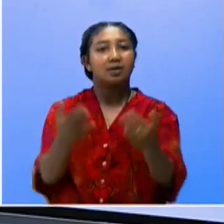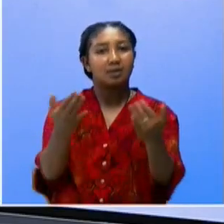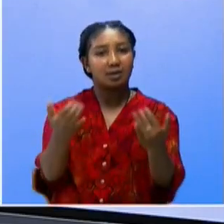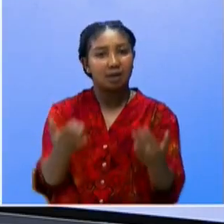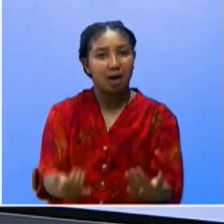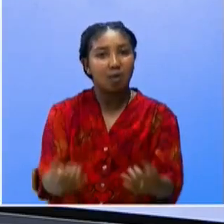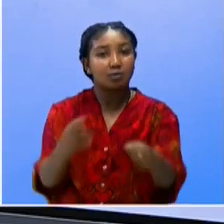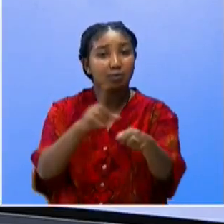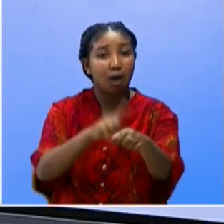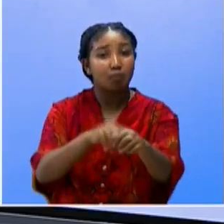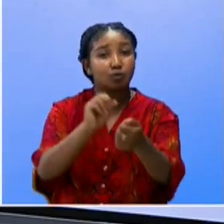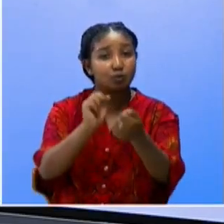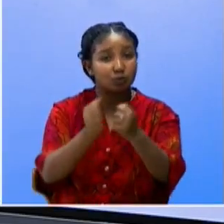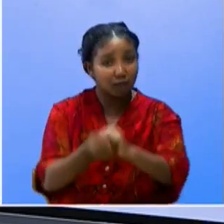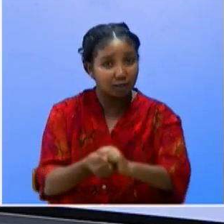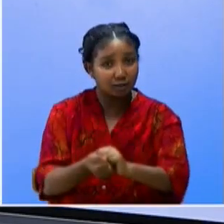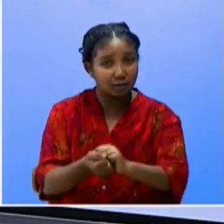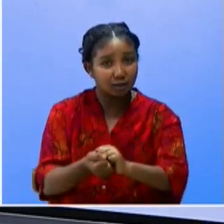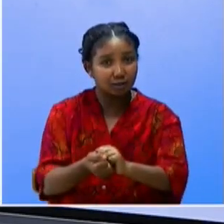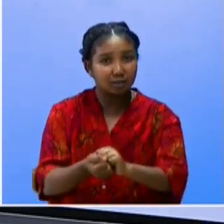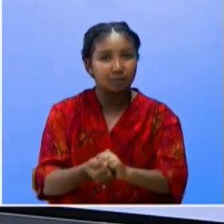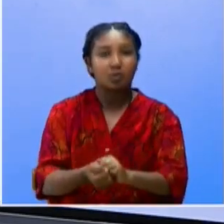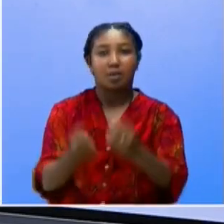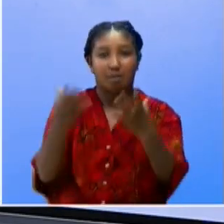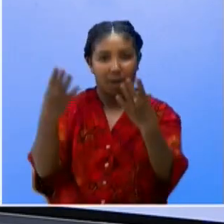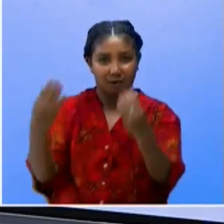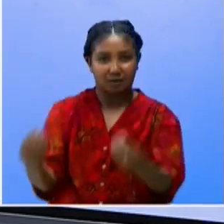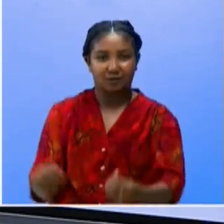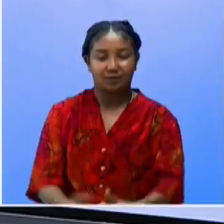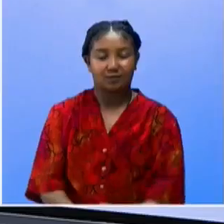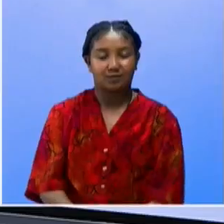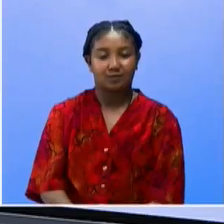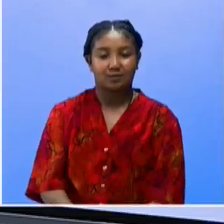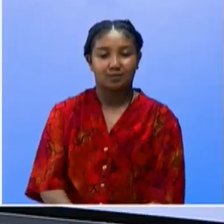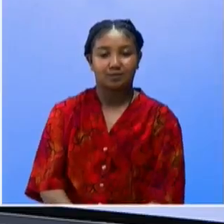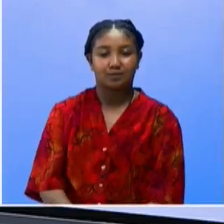it's time to change into passive voice.